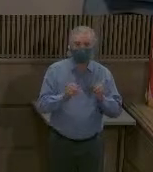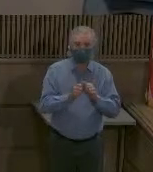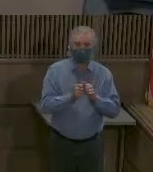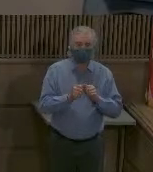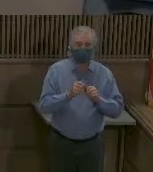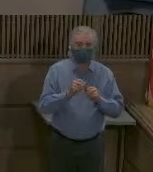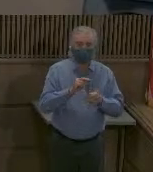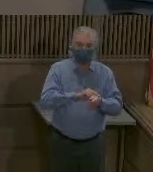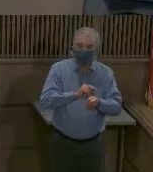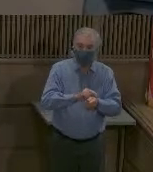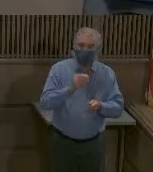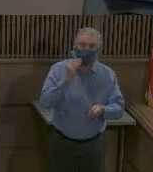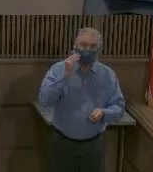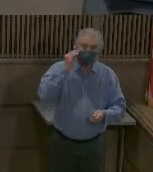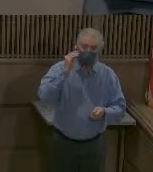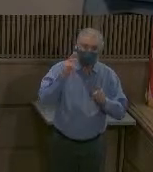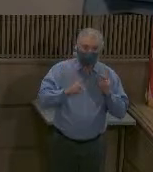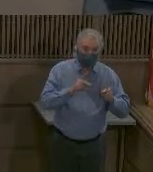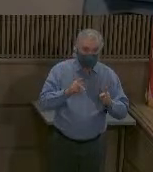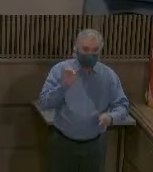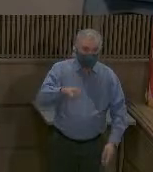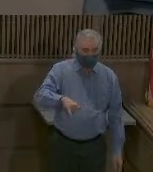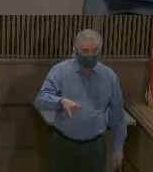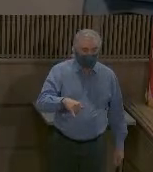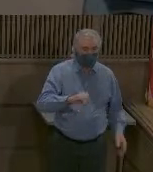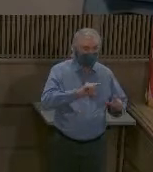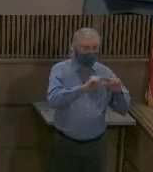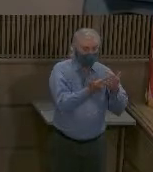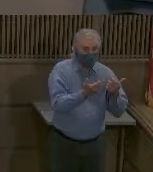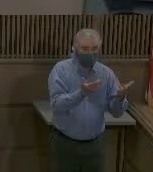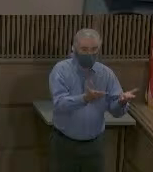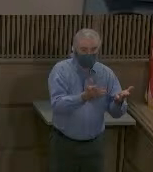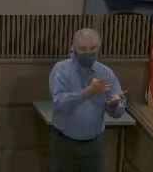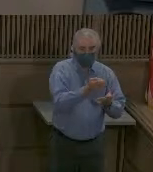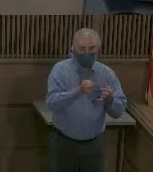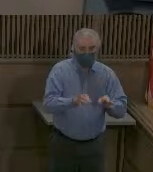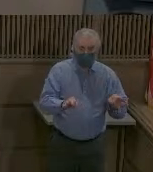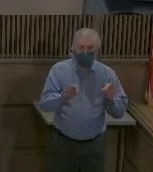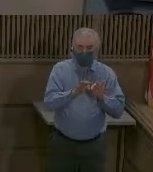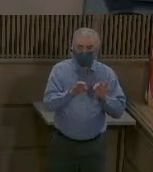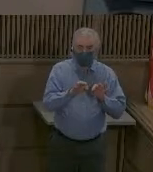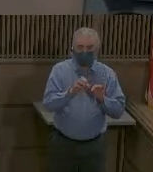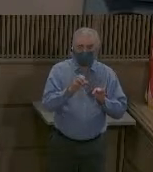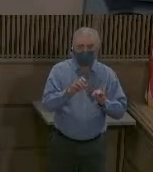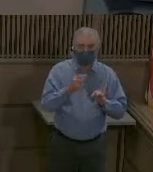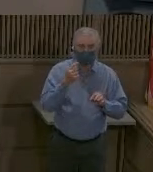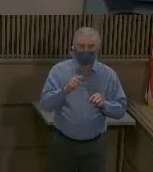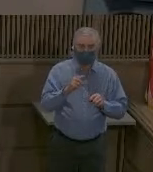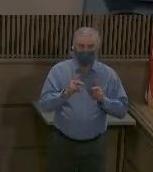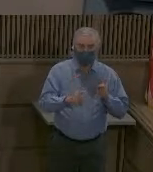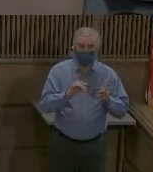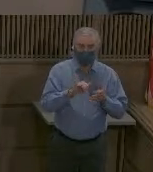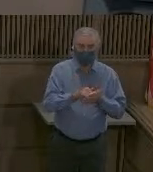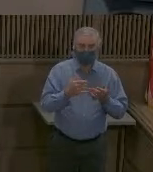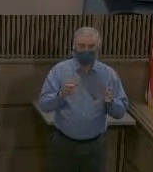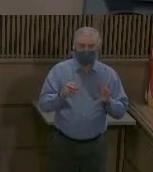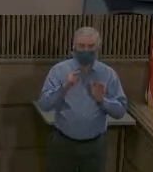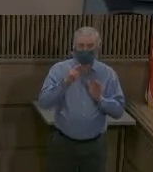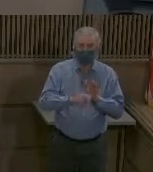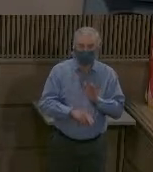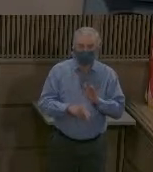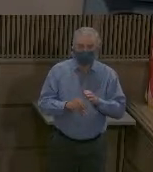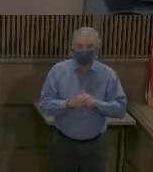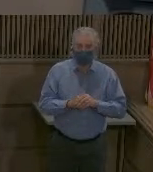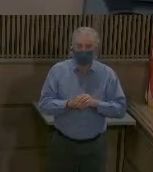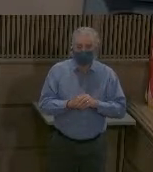care facilities. It's important, frankly, to the families that have buried too many loved ones over the